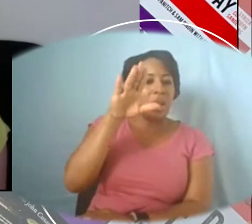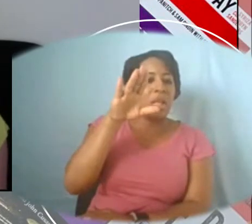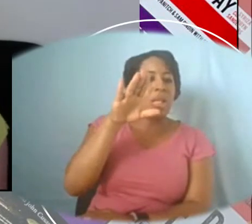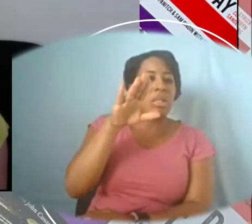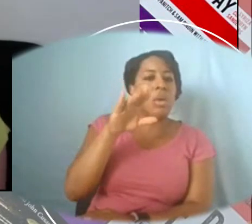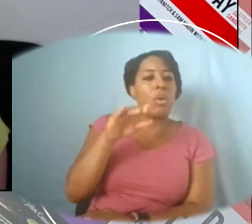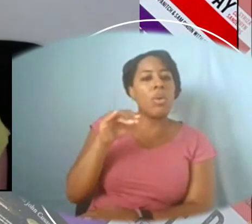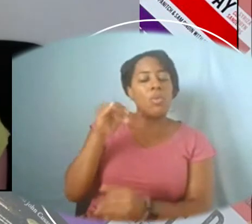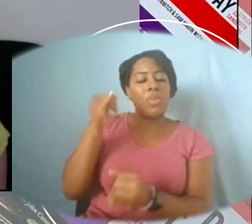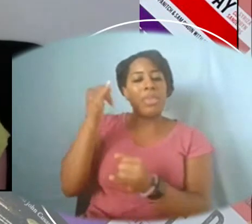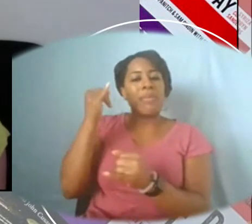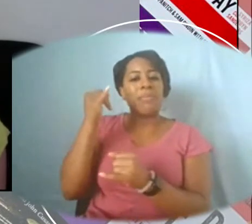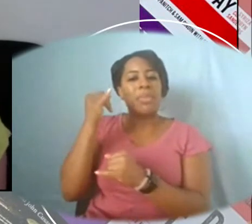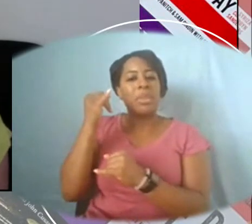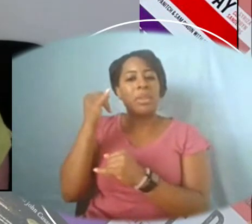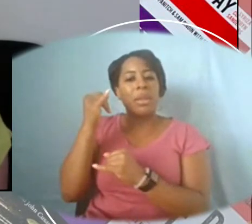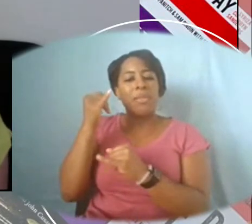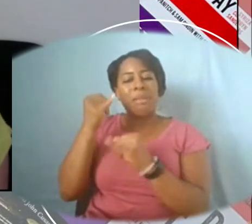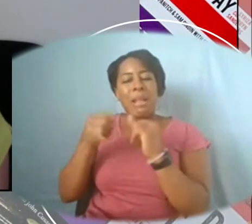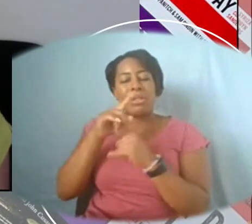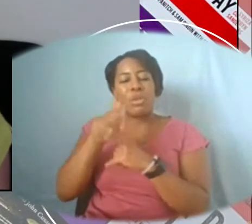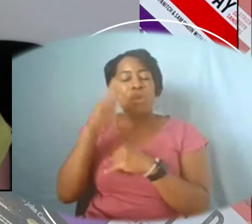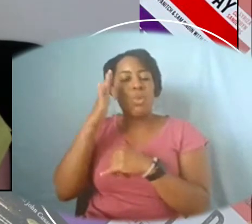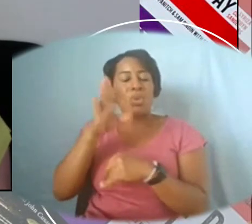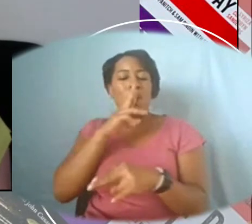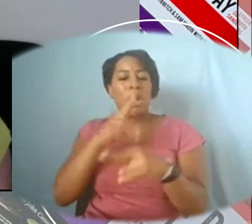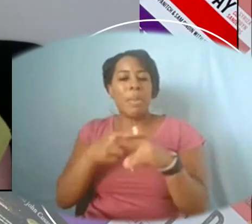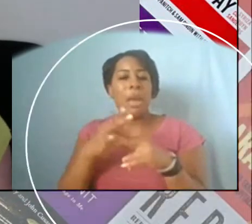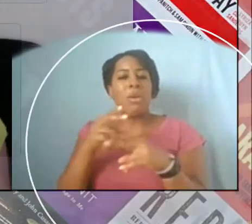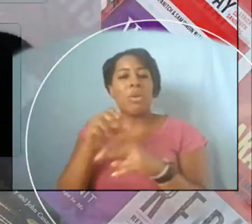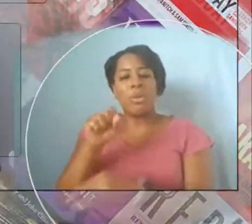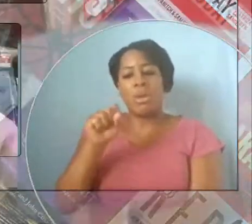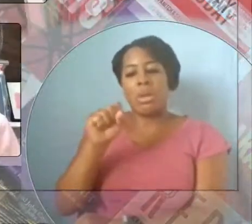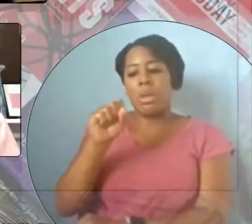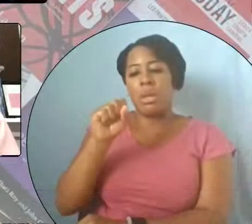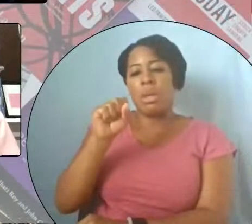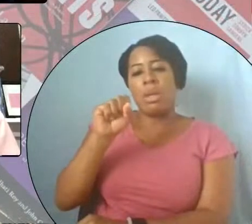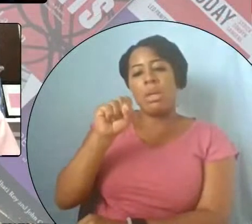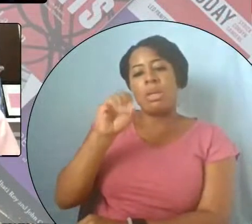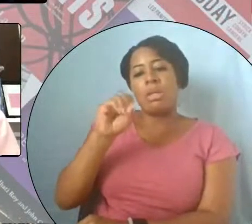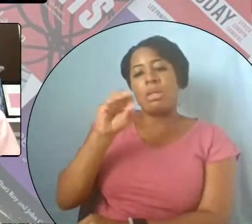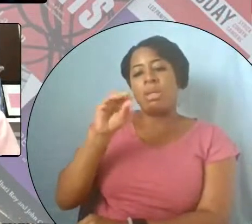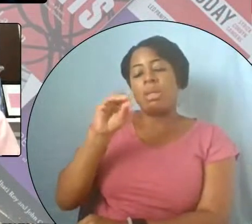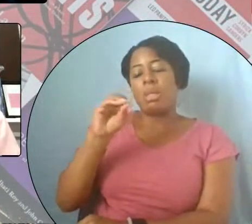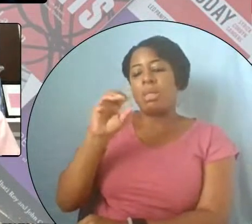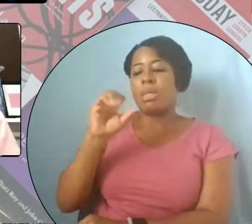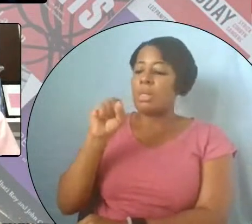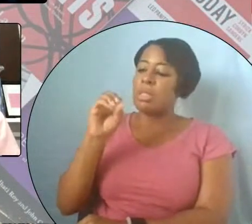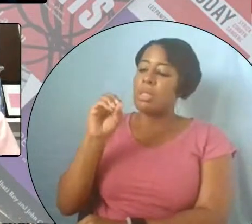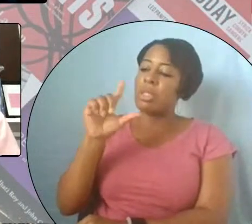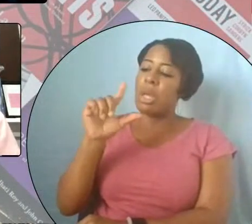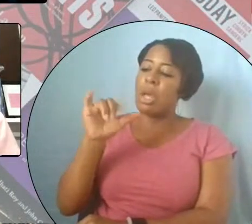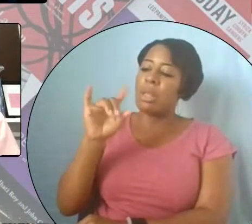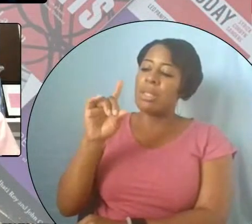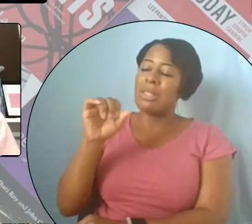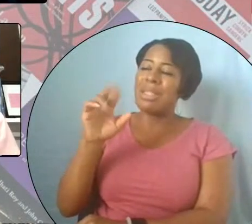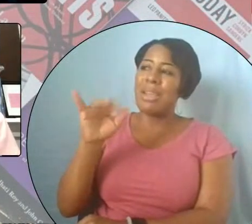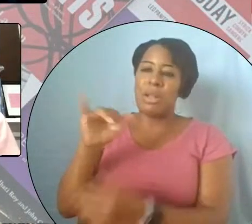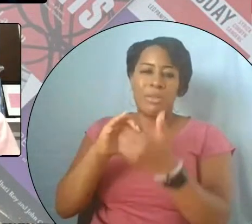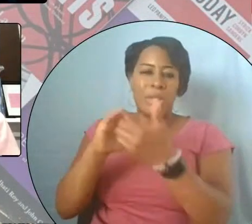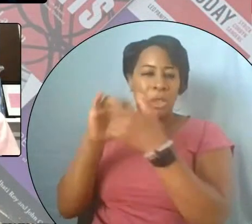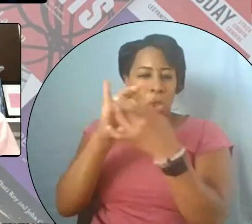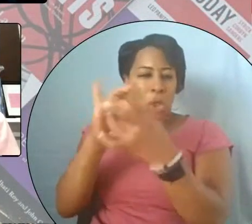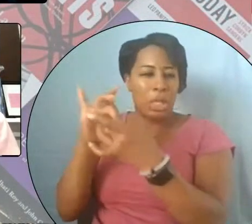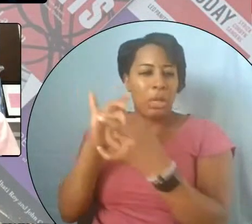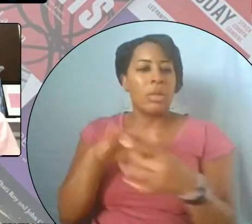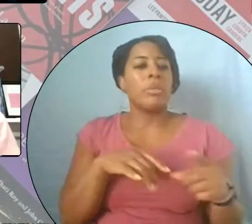be around solidarity and something that the audience might have. Okay, go for it, Kelly. Quick. Me Too Behind